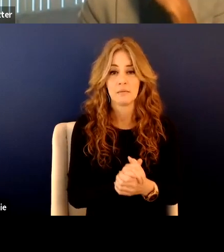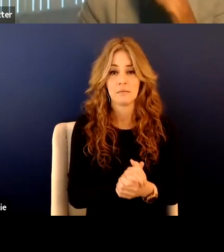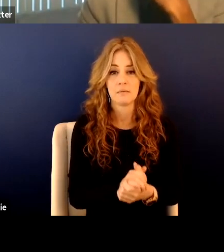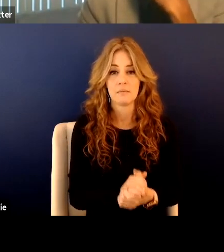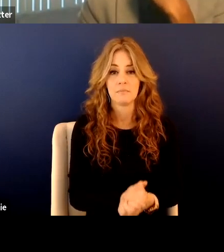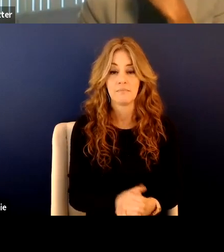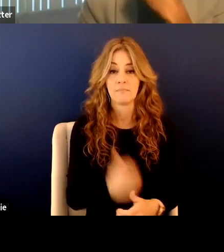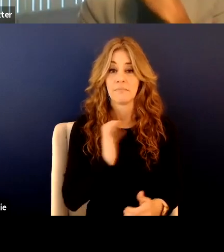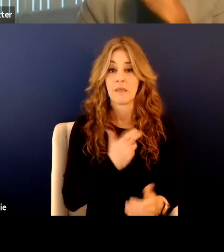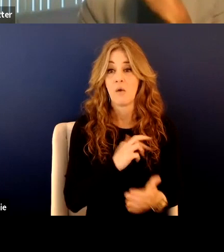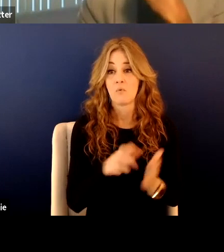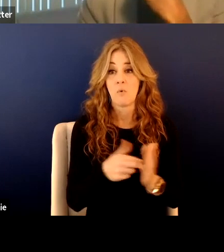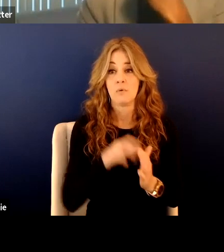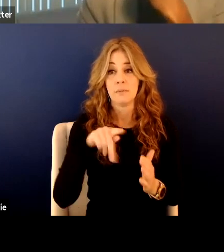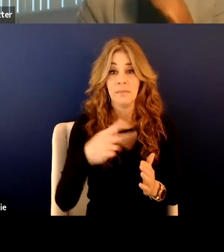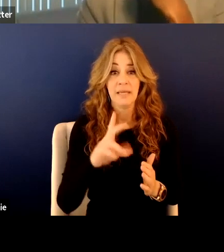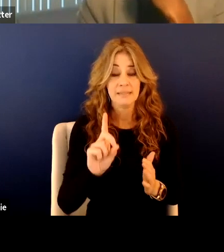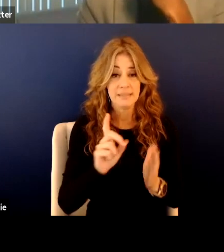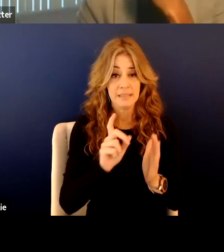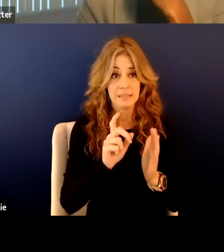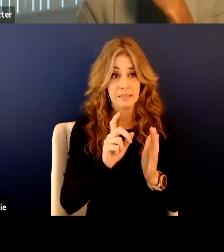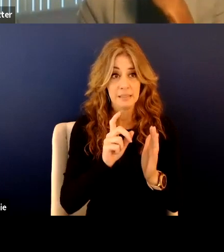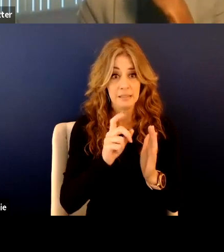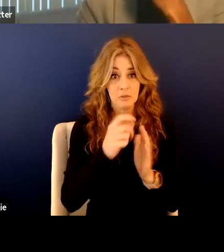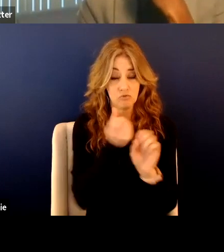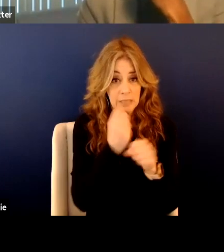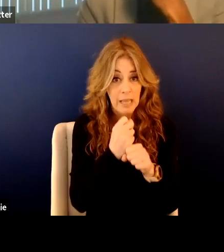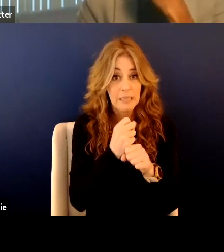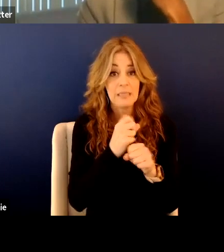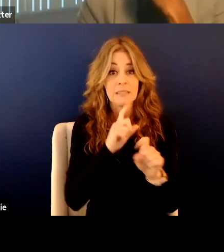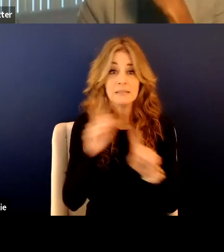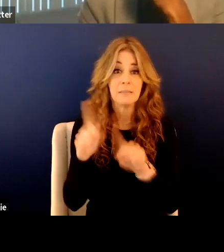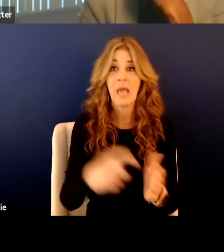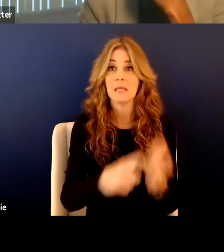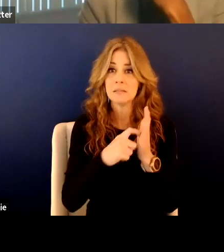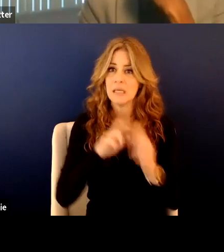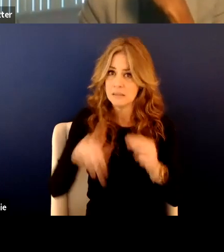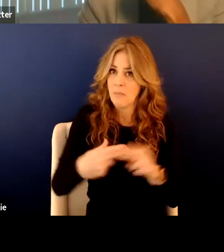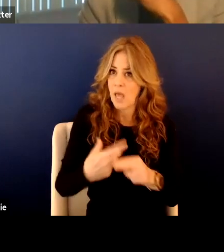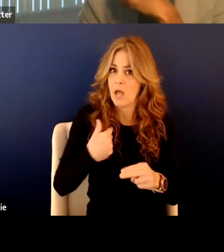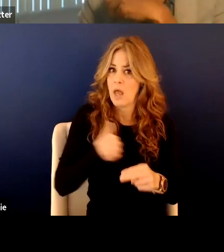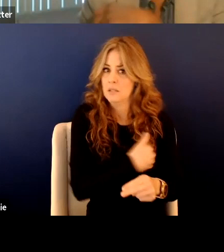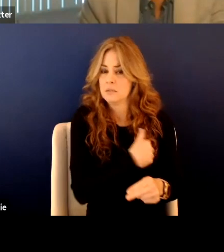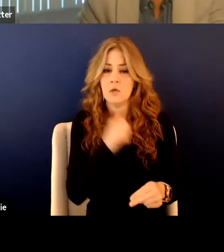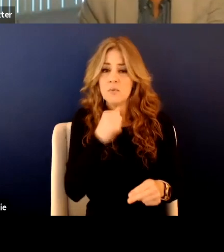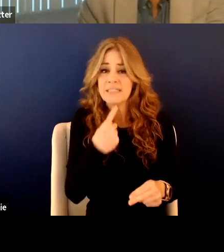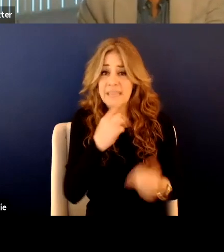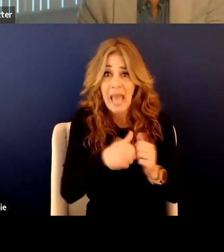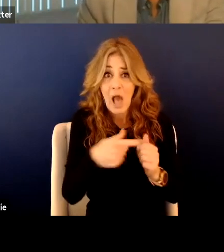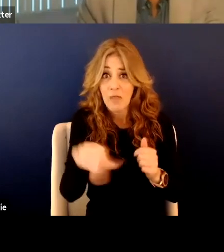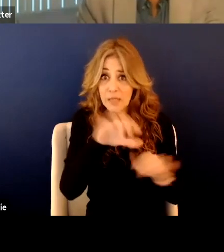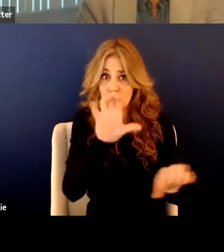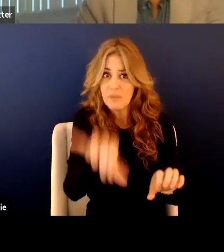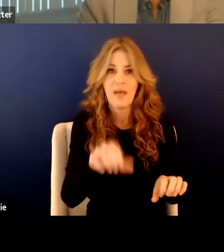our main role as PhD students writing these demands was for once to make it all about us. We didn't necessarily say how they were going to do that. That